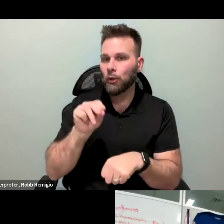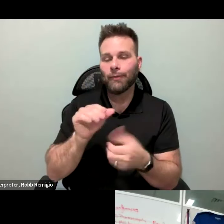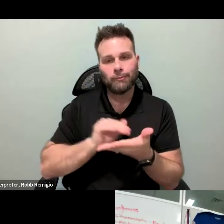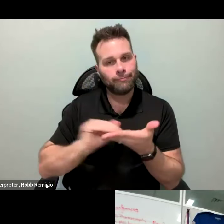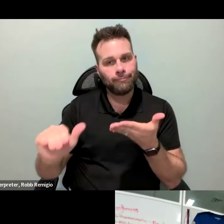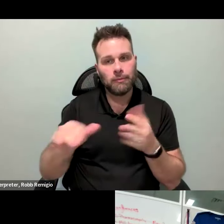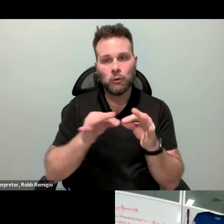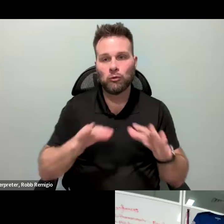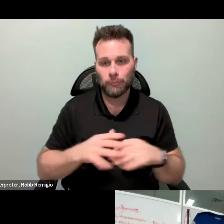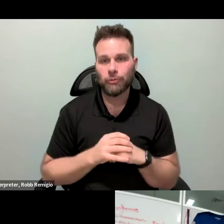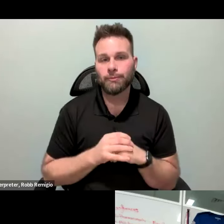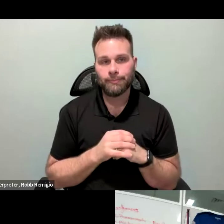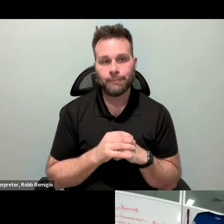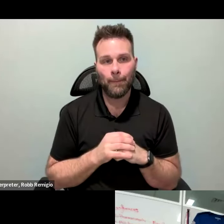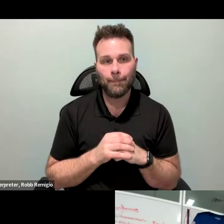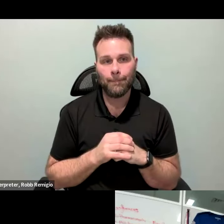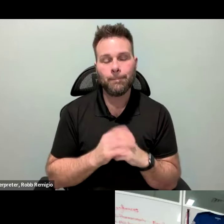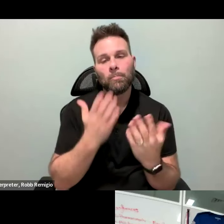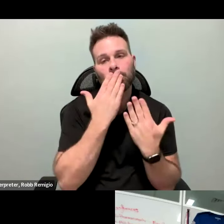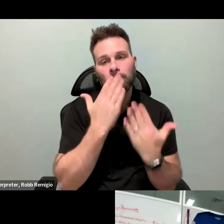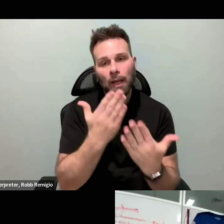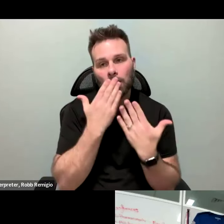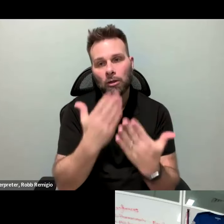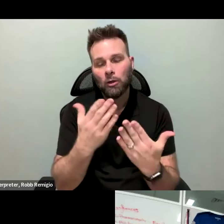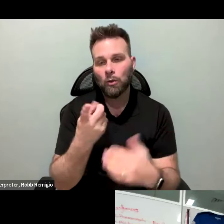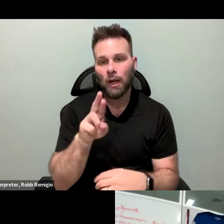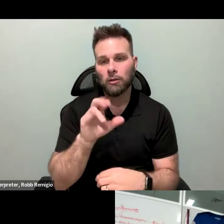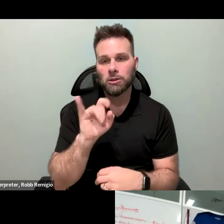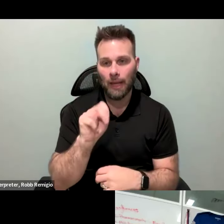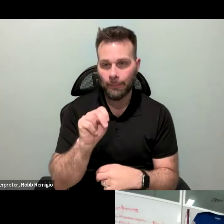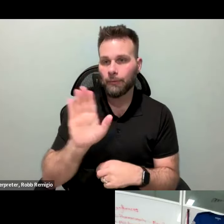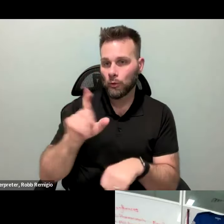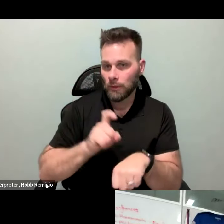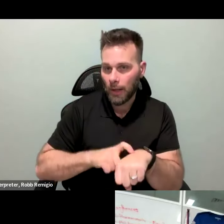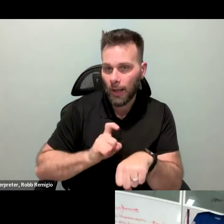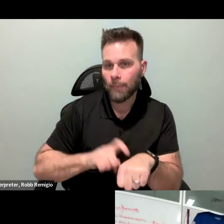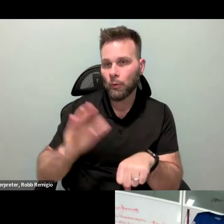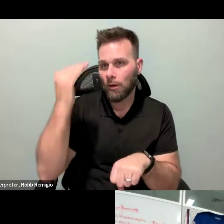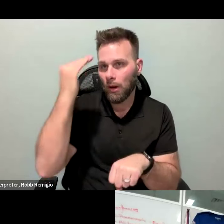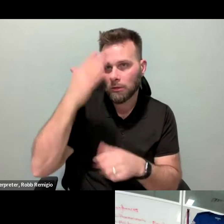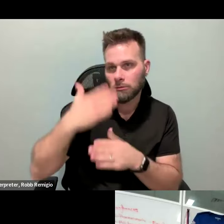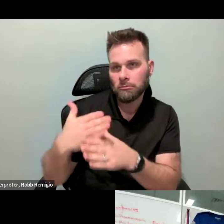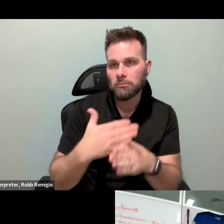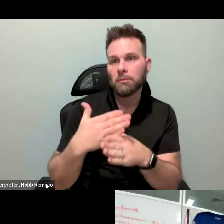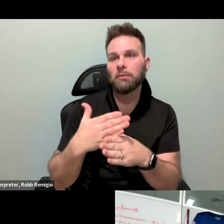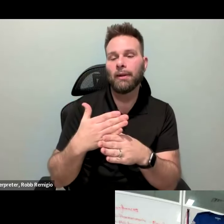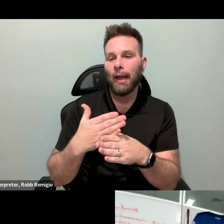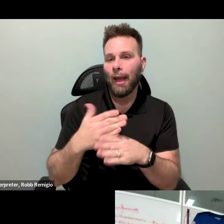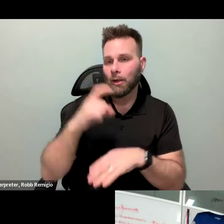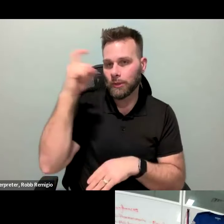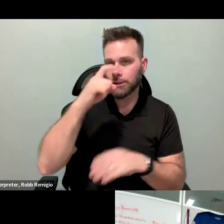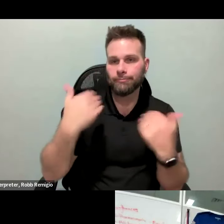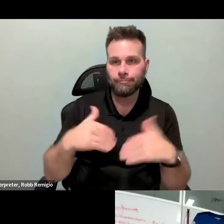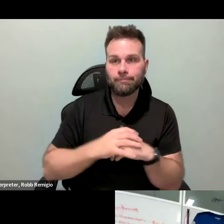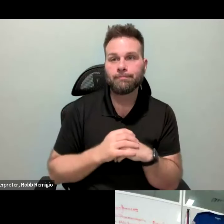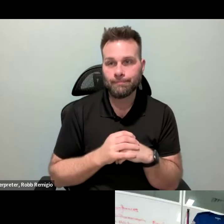at 8:30. So I want to thank you so much, Dr. Simon, for your time, for your knowledge, for wisdom. I think we're going to